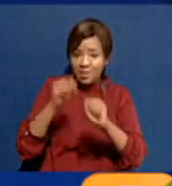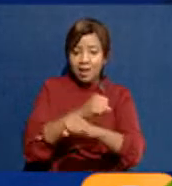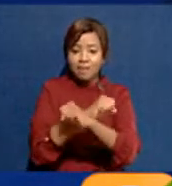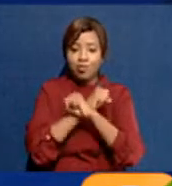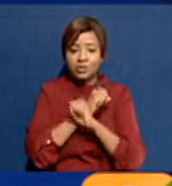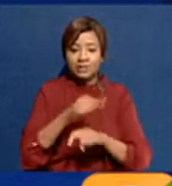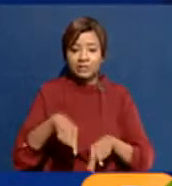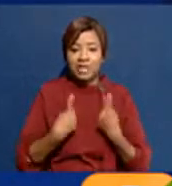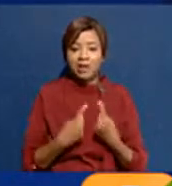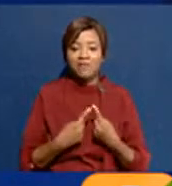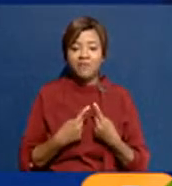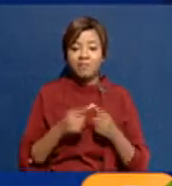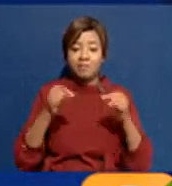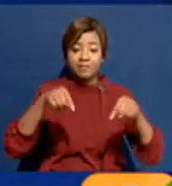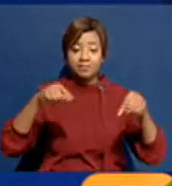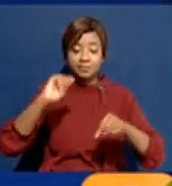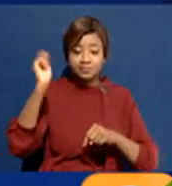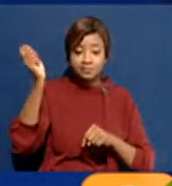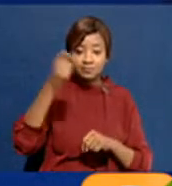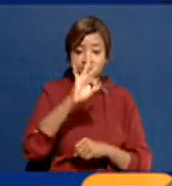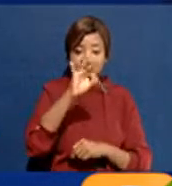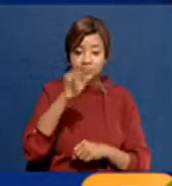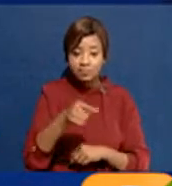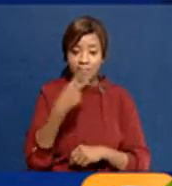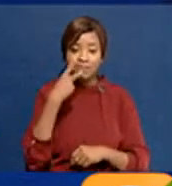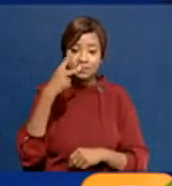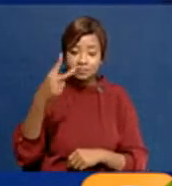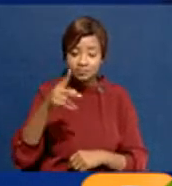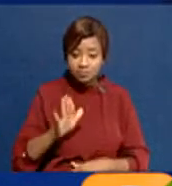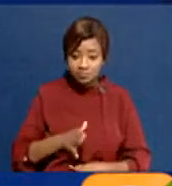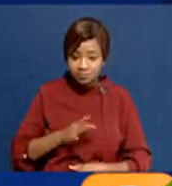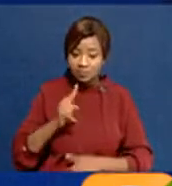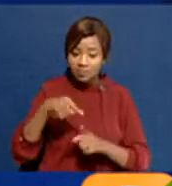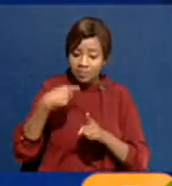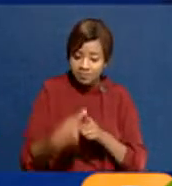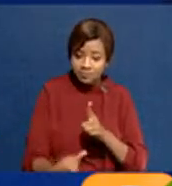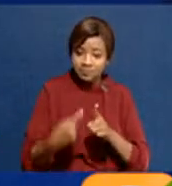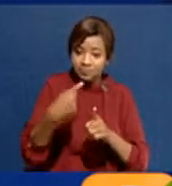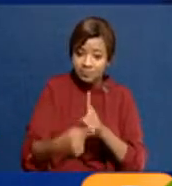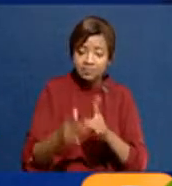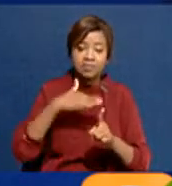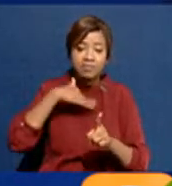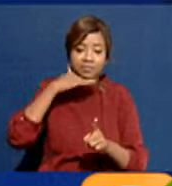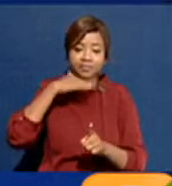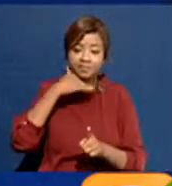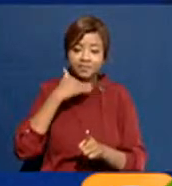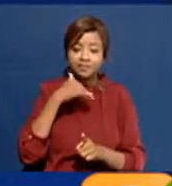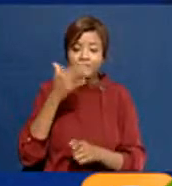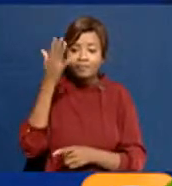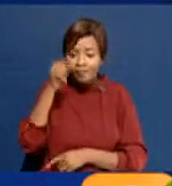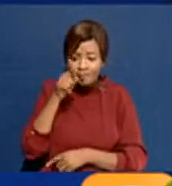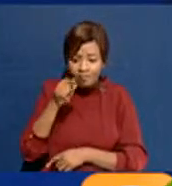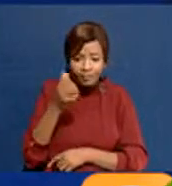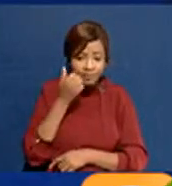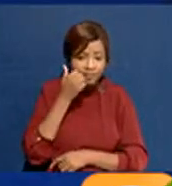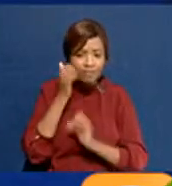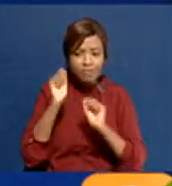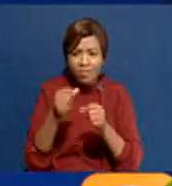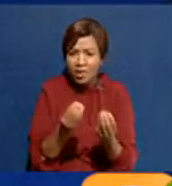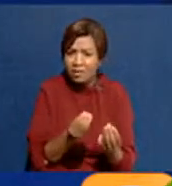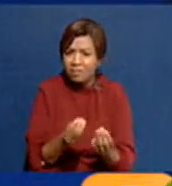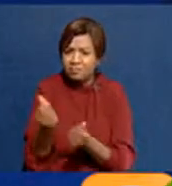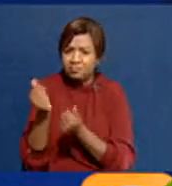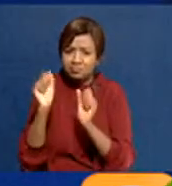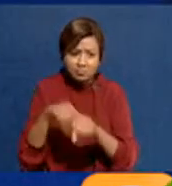today, about 3,200 women die in a year because of something that is preventable, something that can actually be